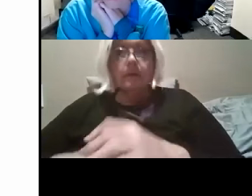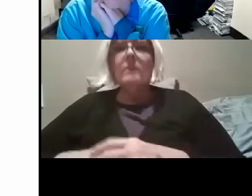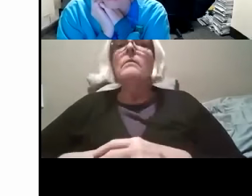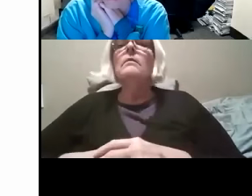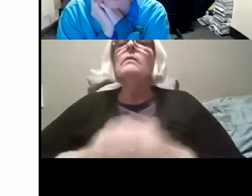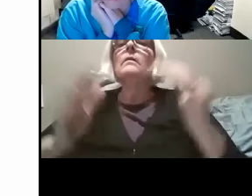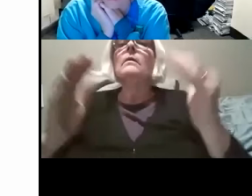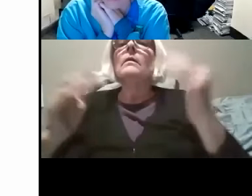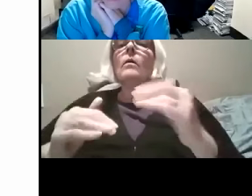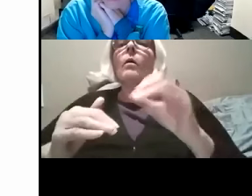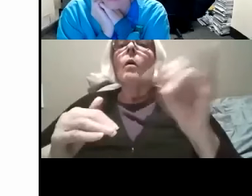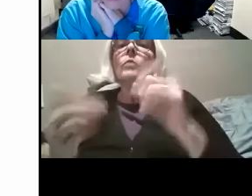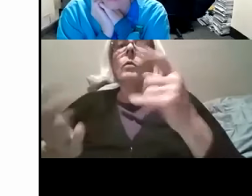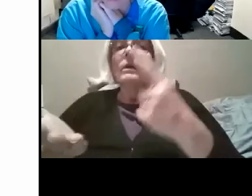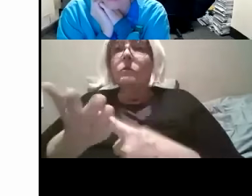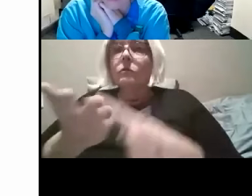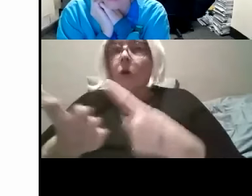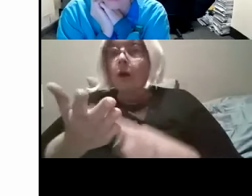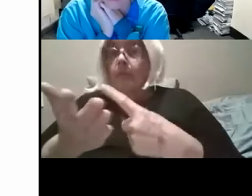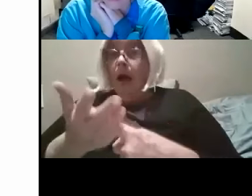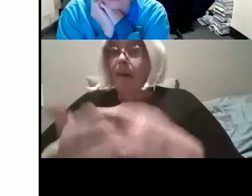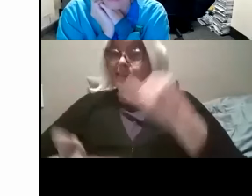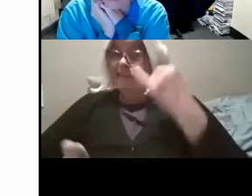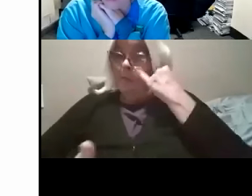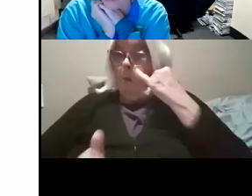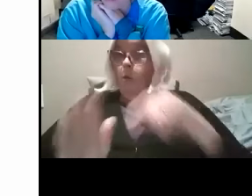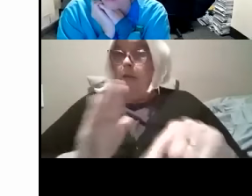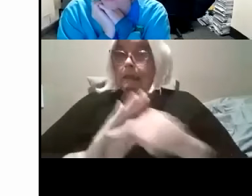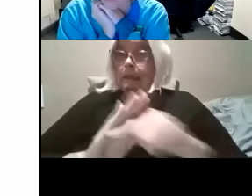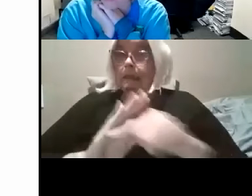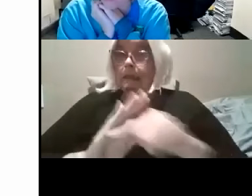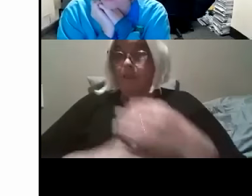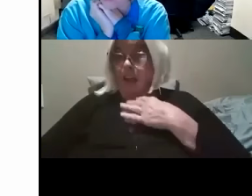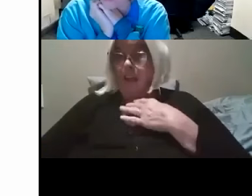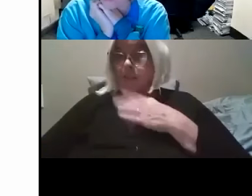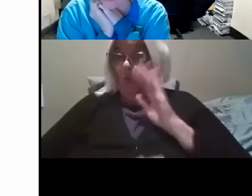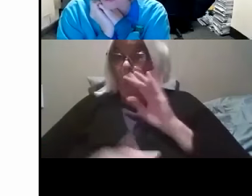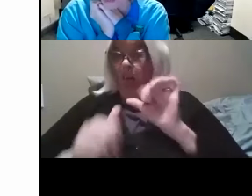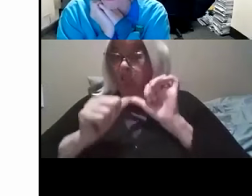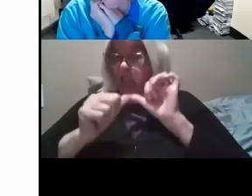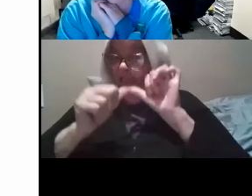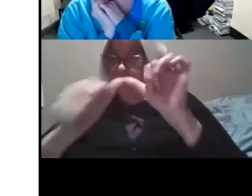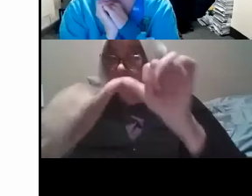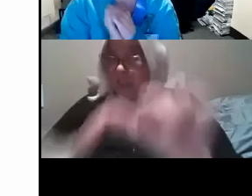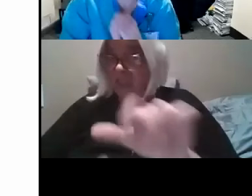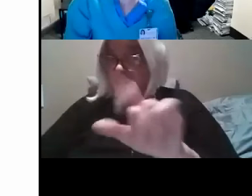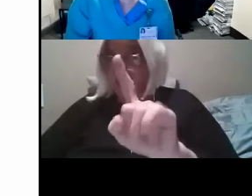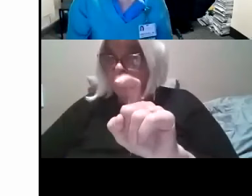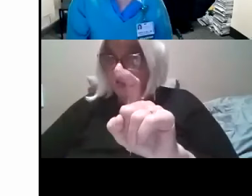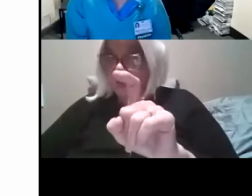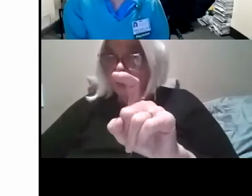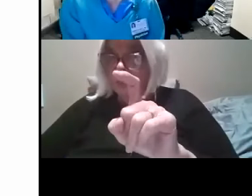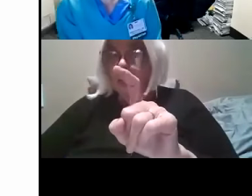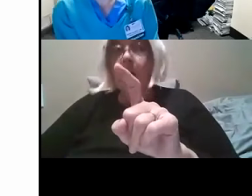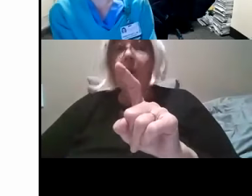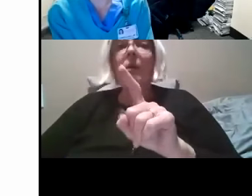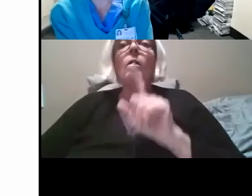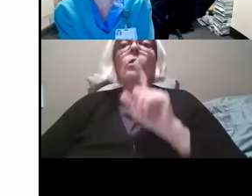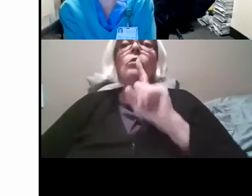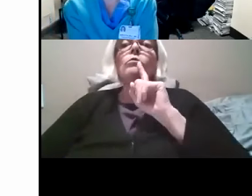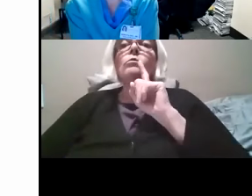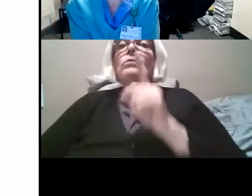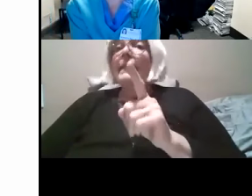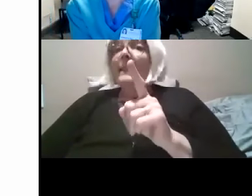side effects. There has never been a new side effect that has shown up 8